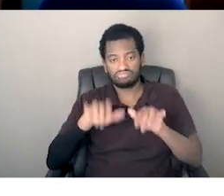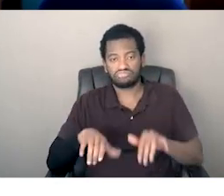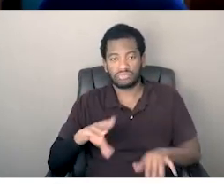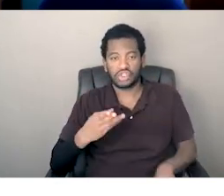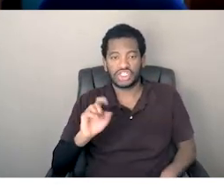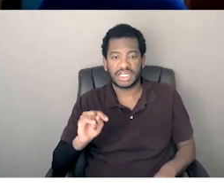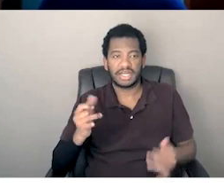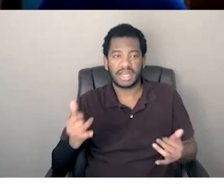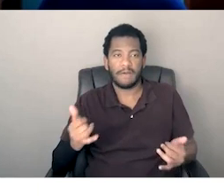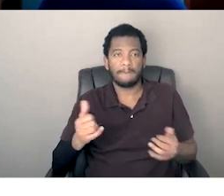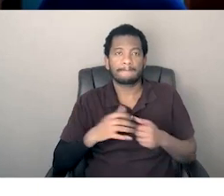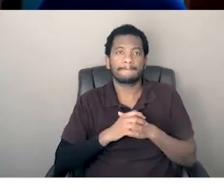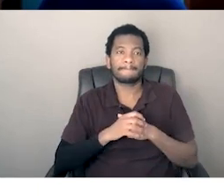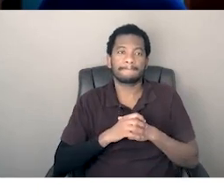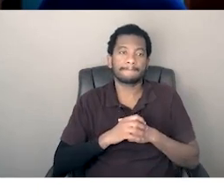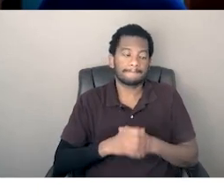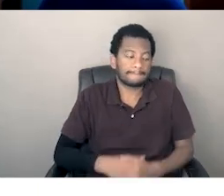community interest form.